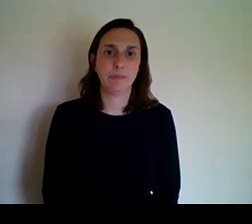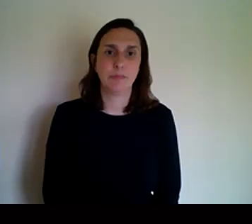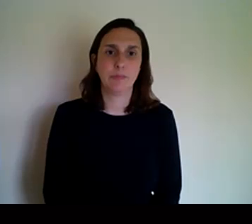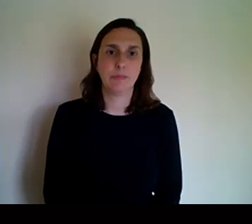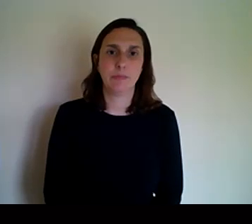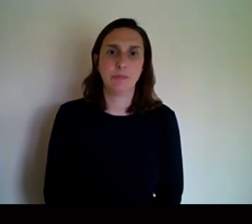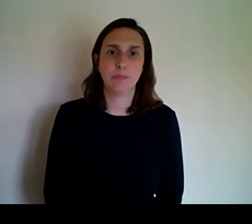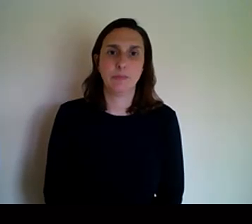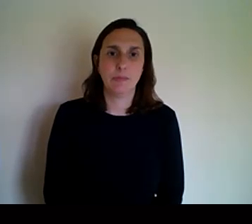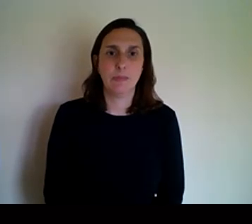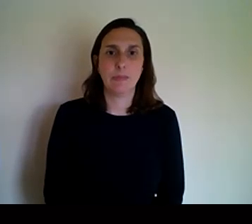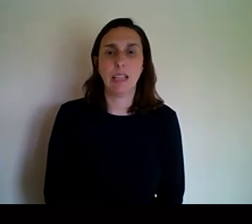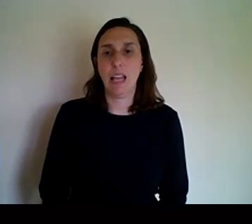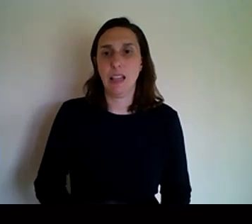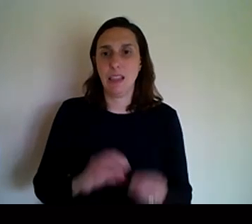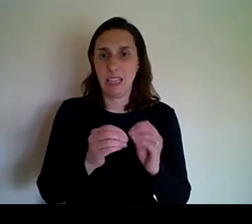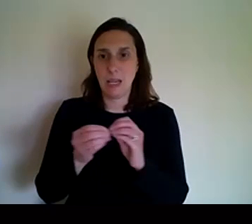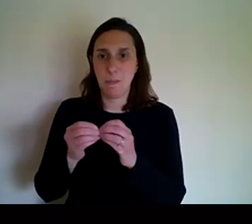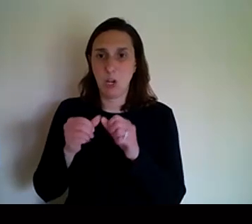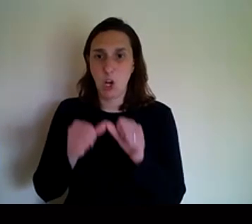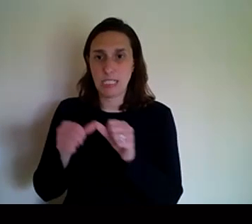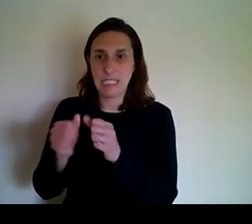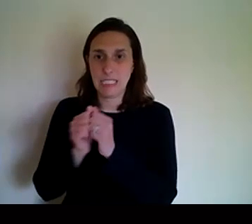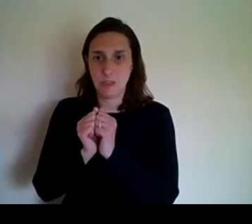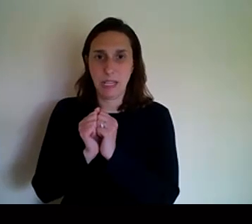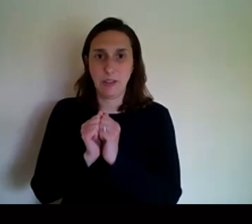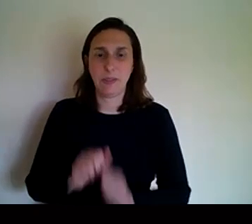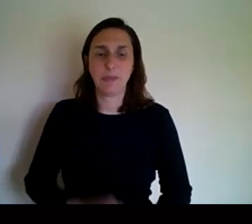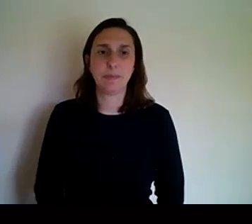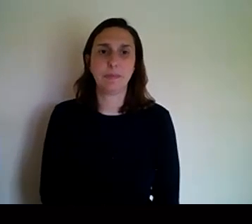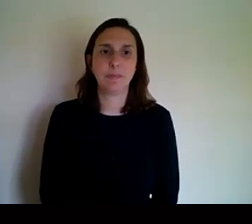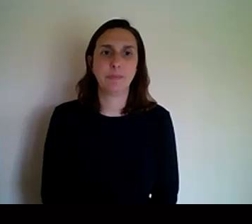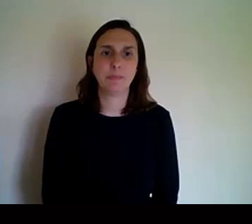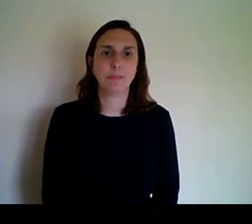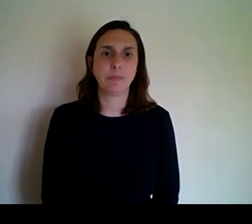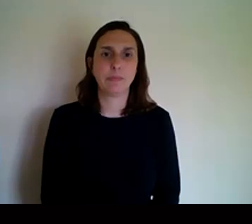And I'm going to bring the constants together. I'm going to have this minus this.